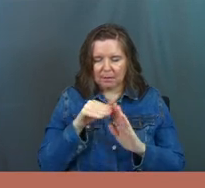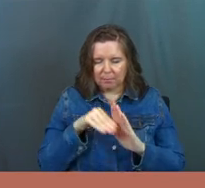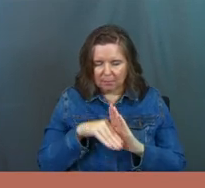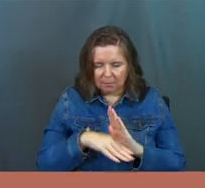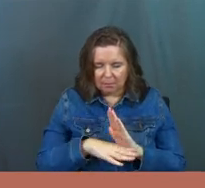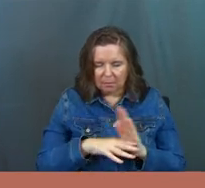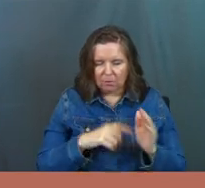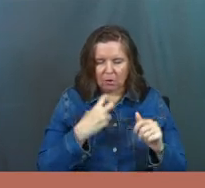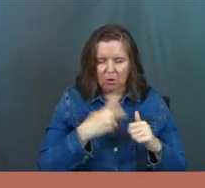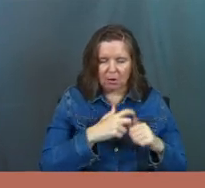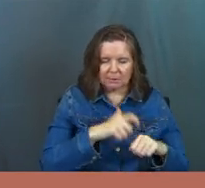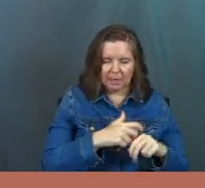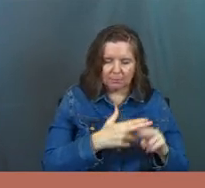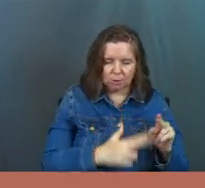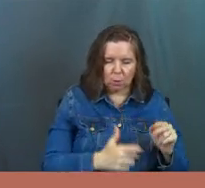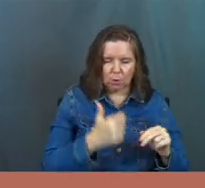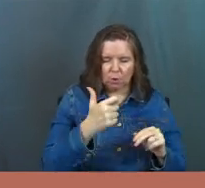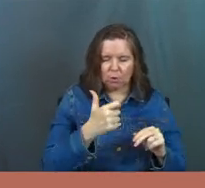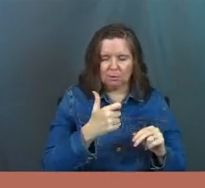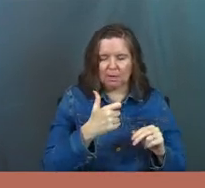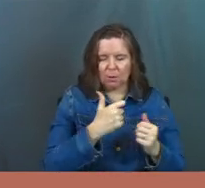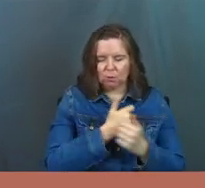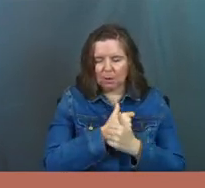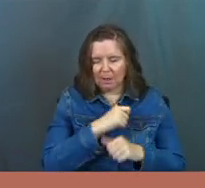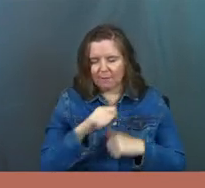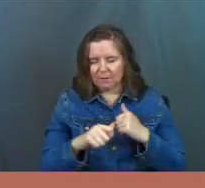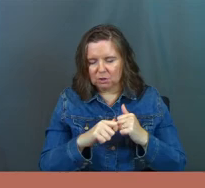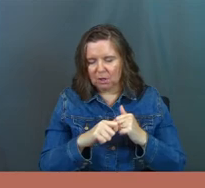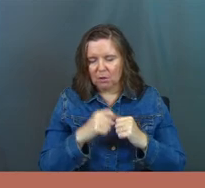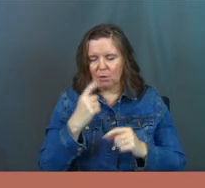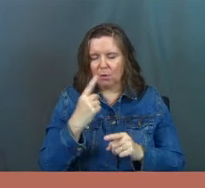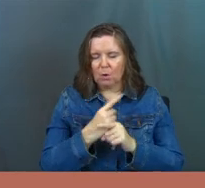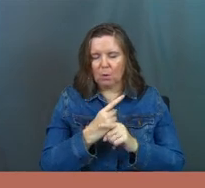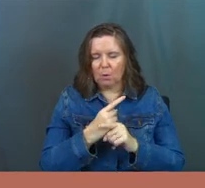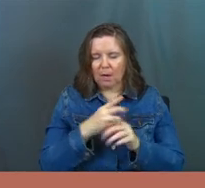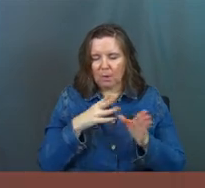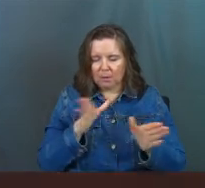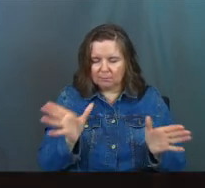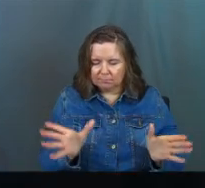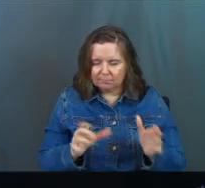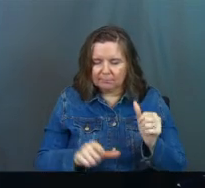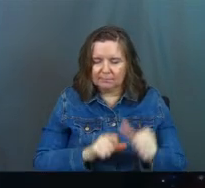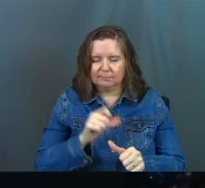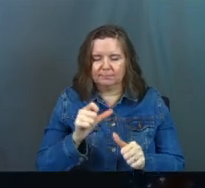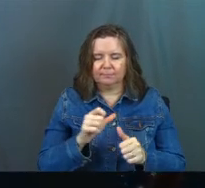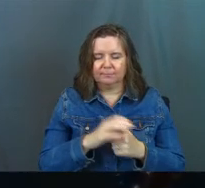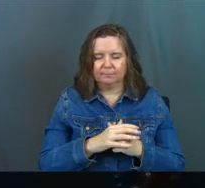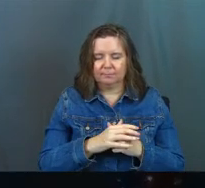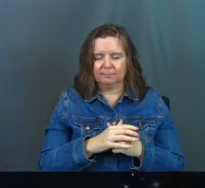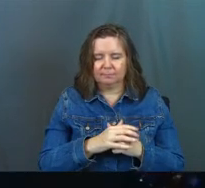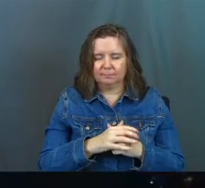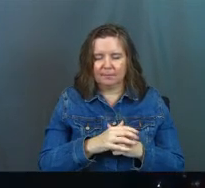shorter? Teach us how to love each other the right way. Deal with the